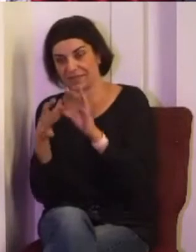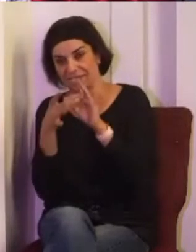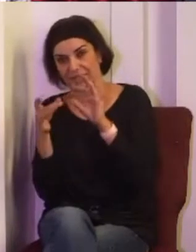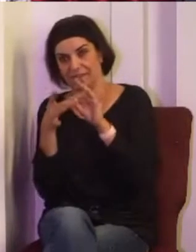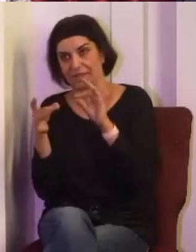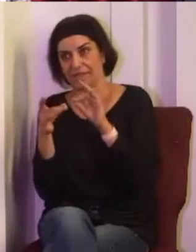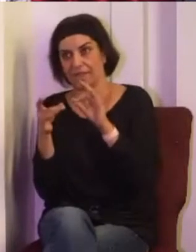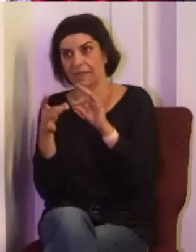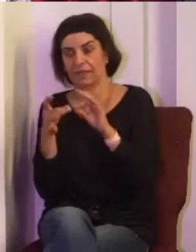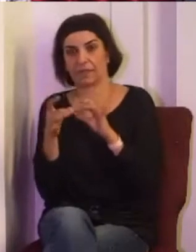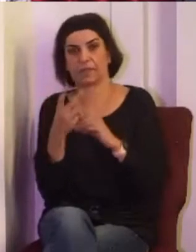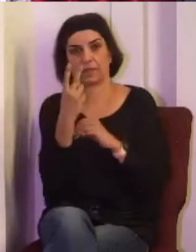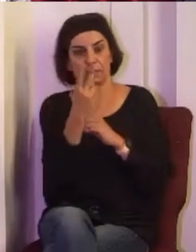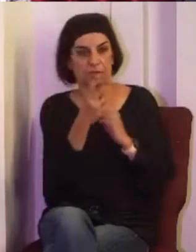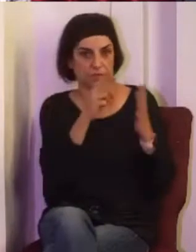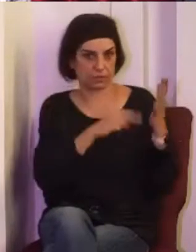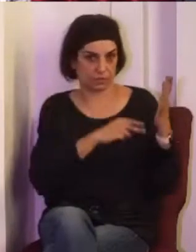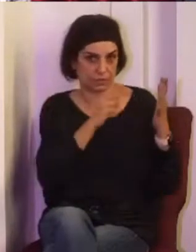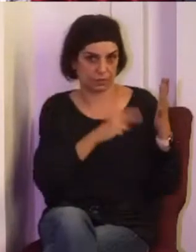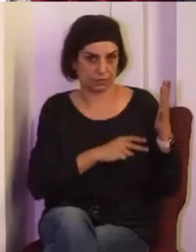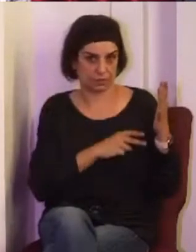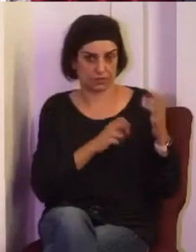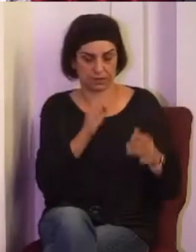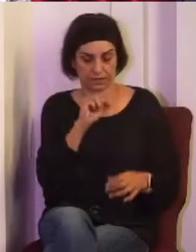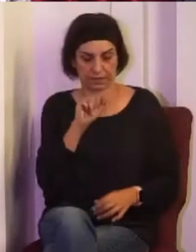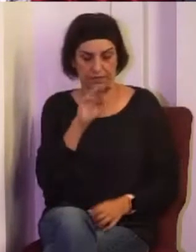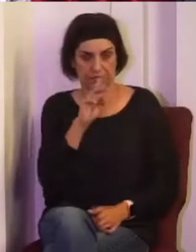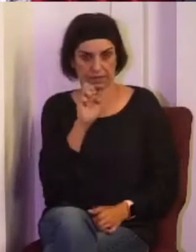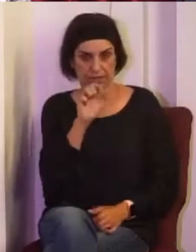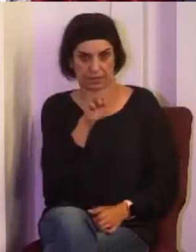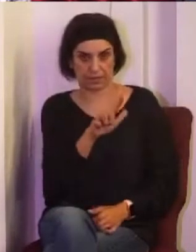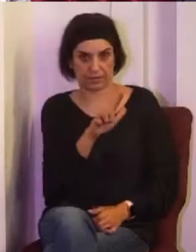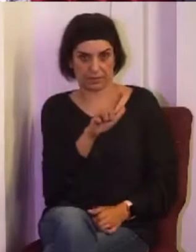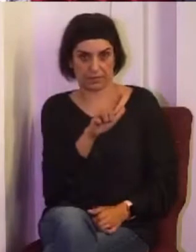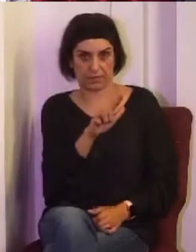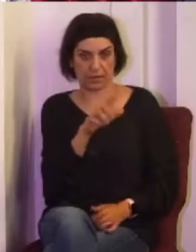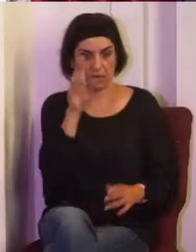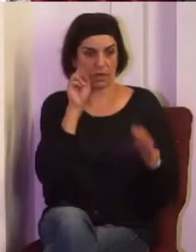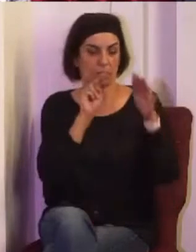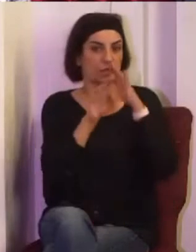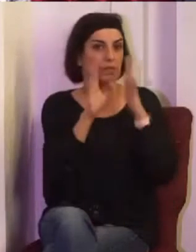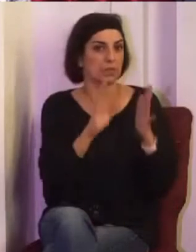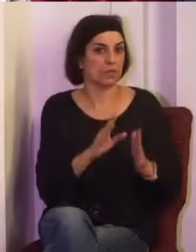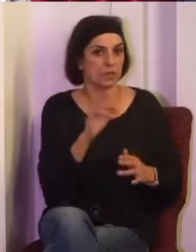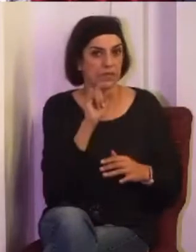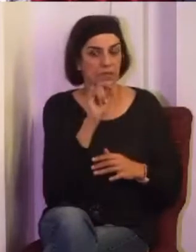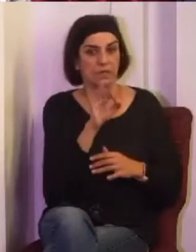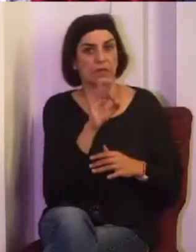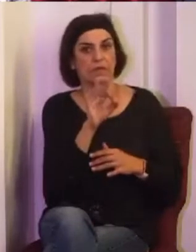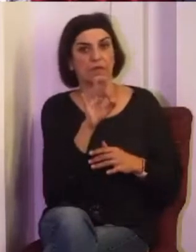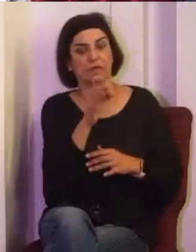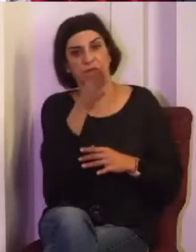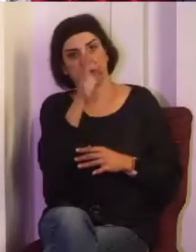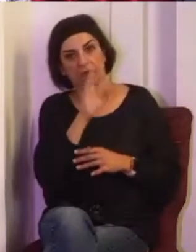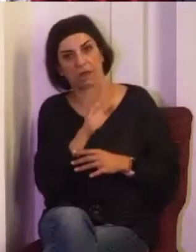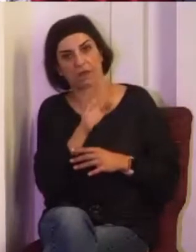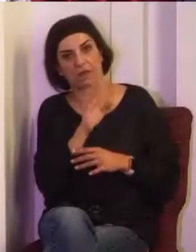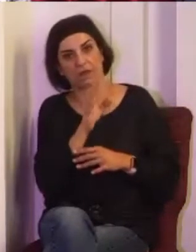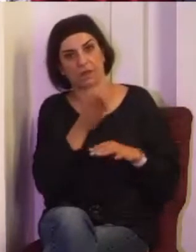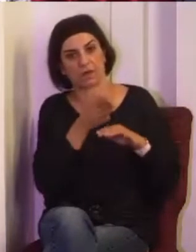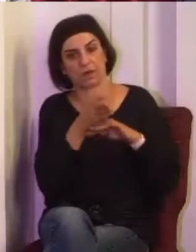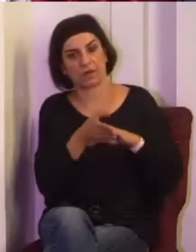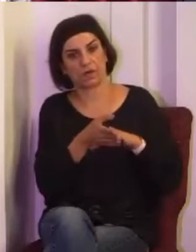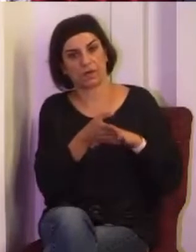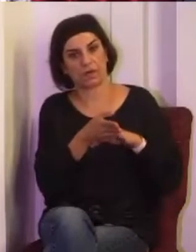at our two readings. First of all, Samuel is a prophet of God. He's a prophet over Israel.